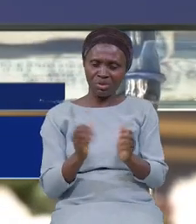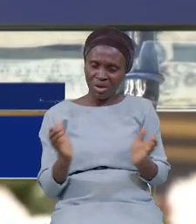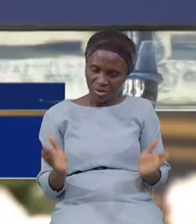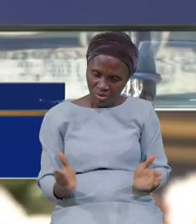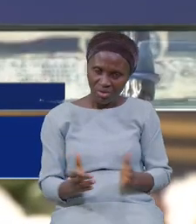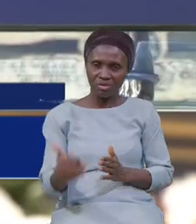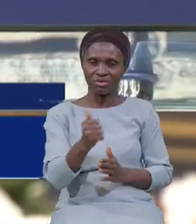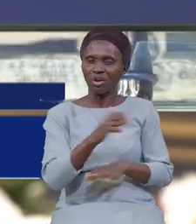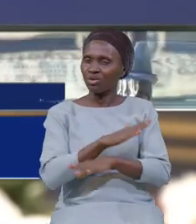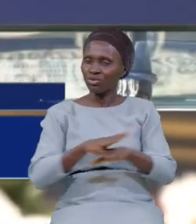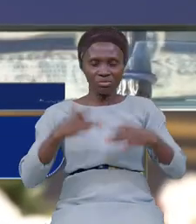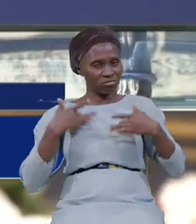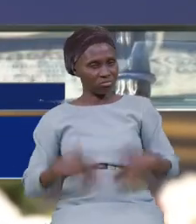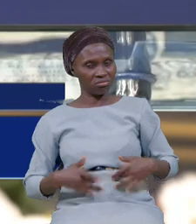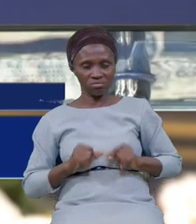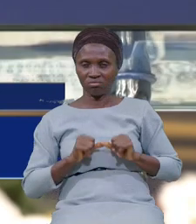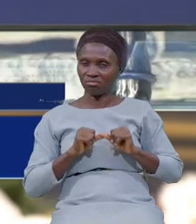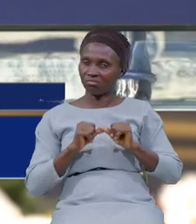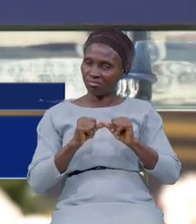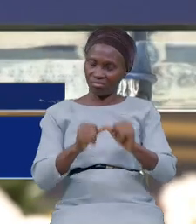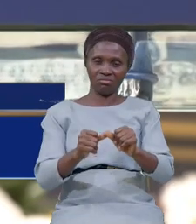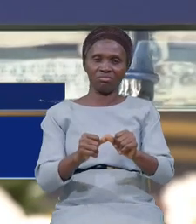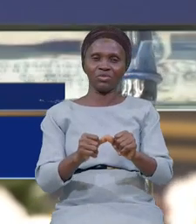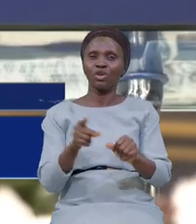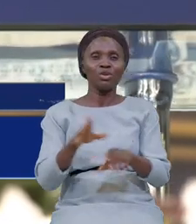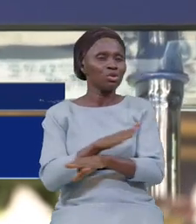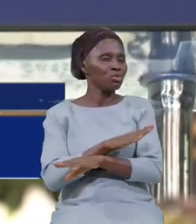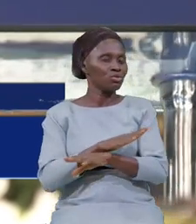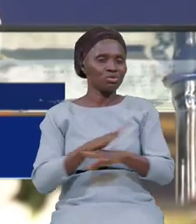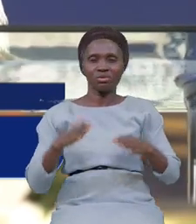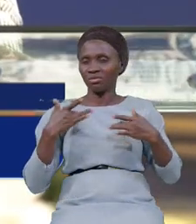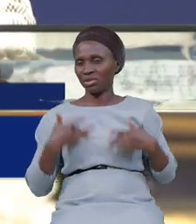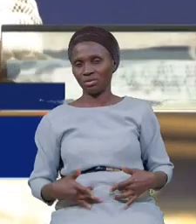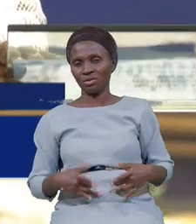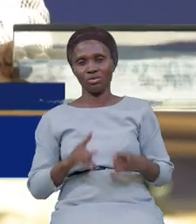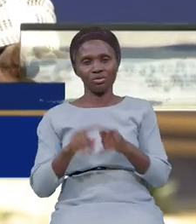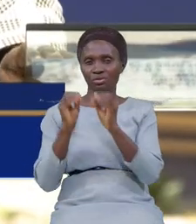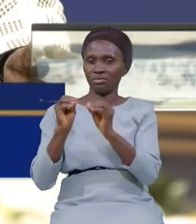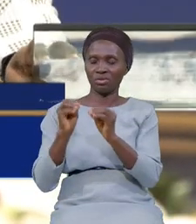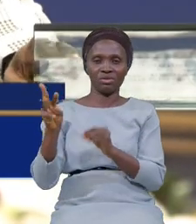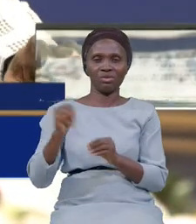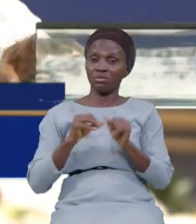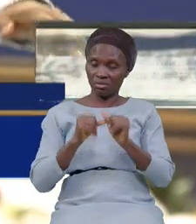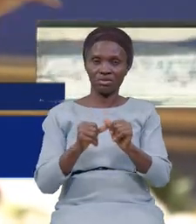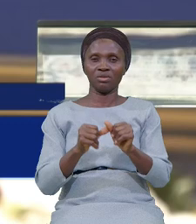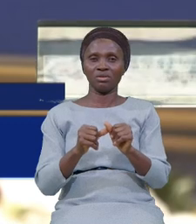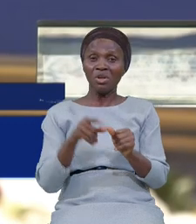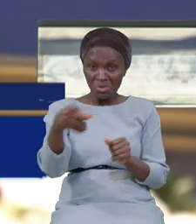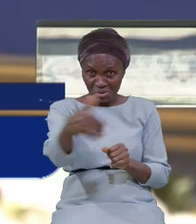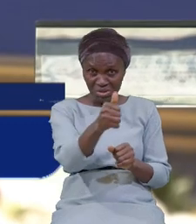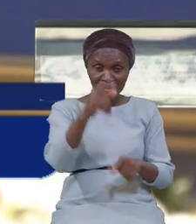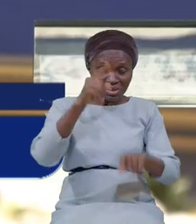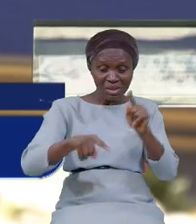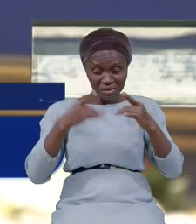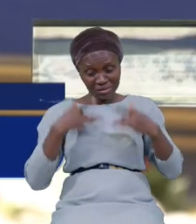You don't give up even on yourself. I learned that yesterday. It has not yielded